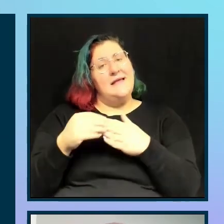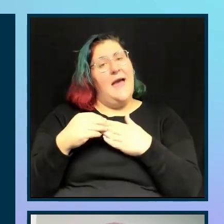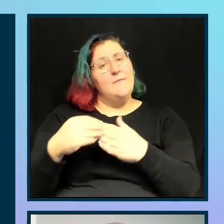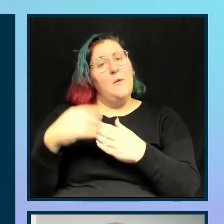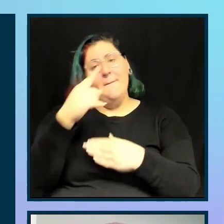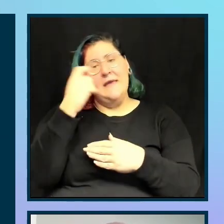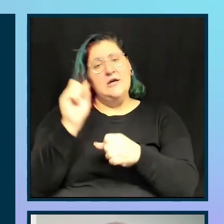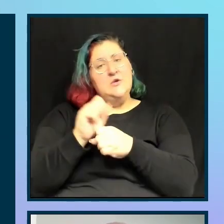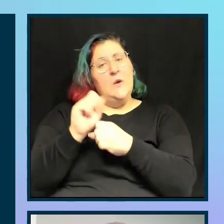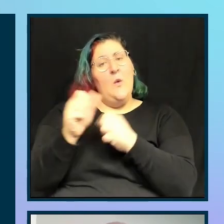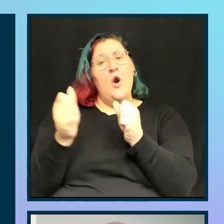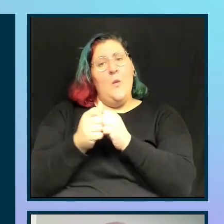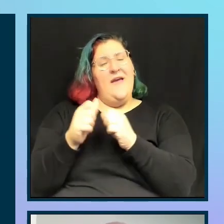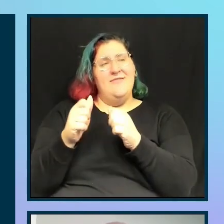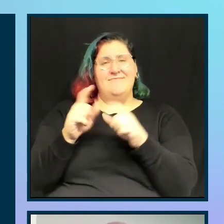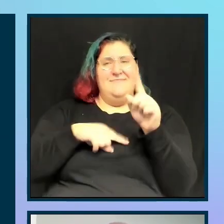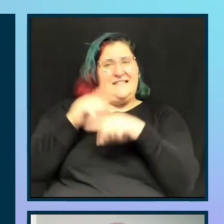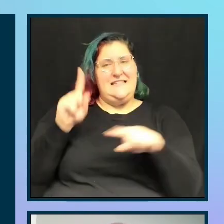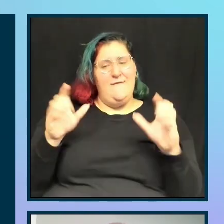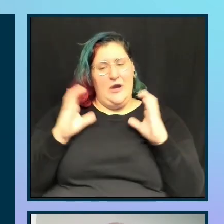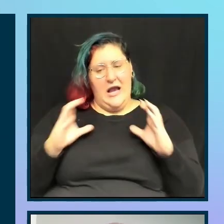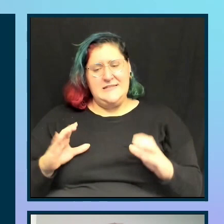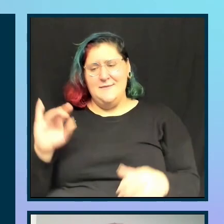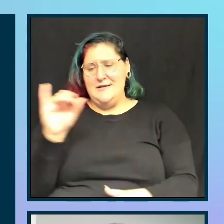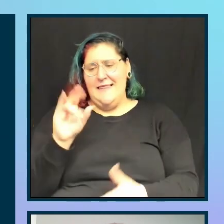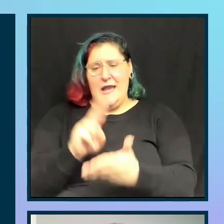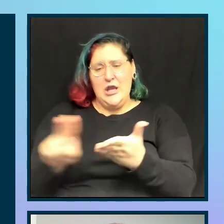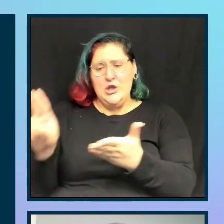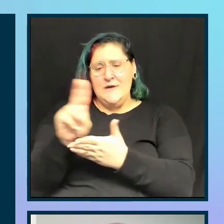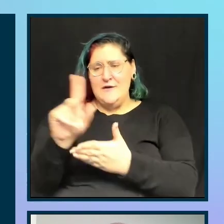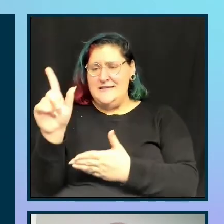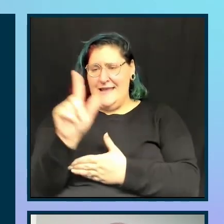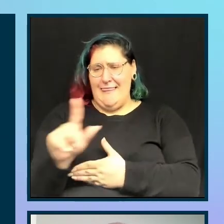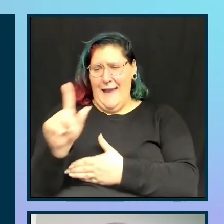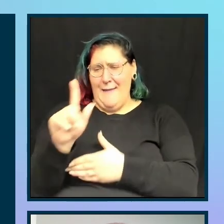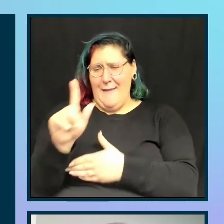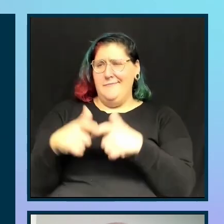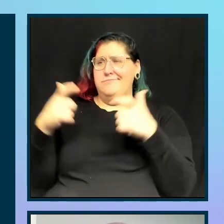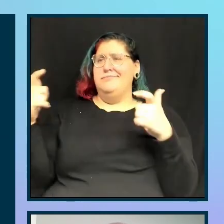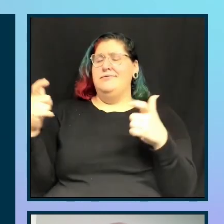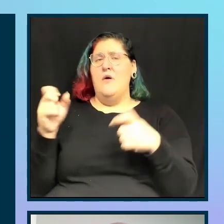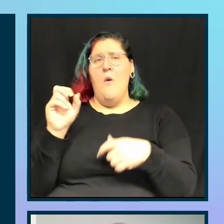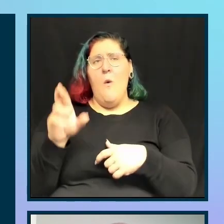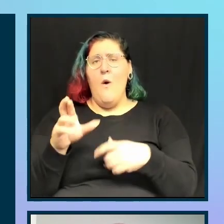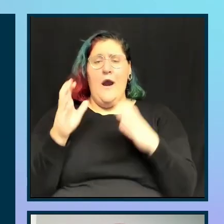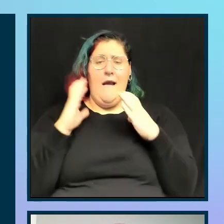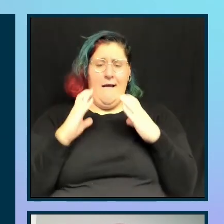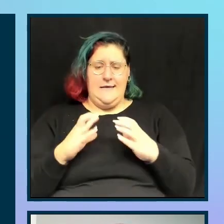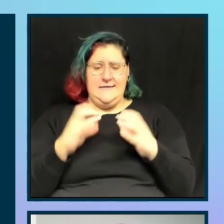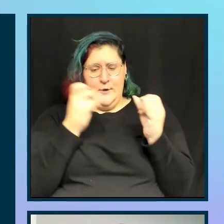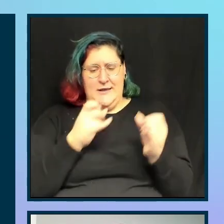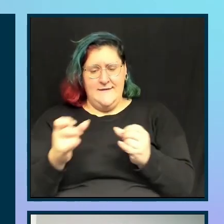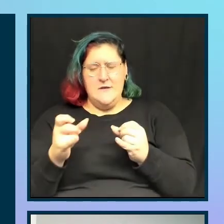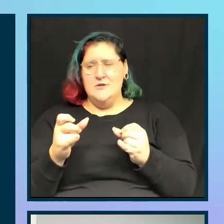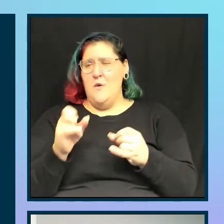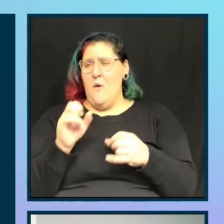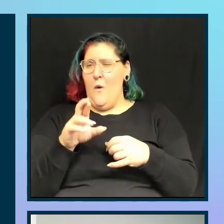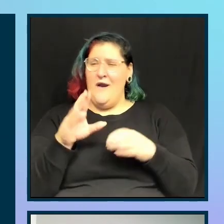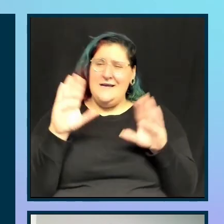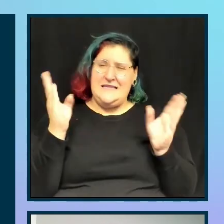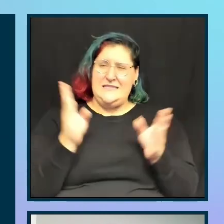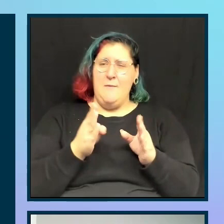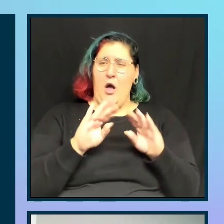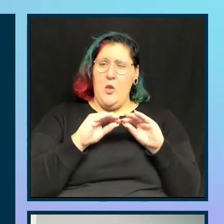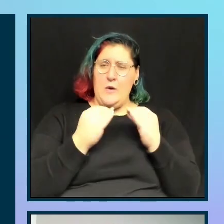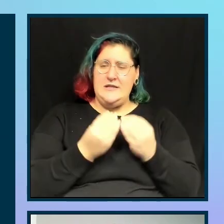large university libraries to publishers, to smaller organizations and commercial organizations. So our workflows need to